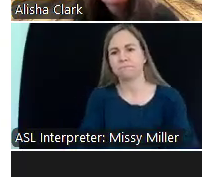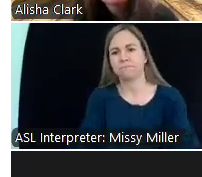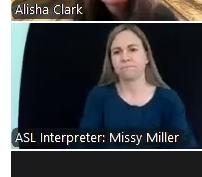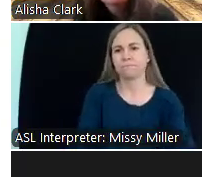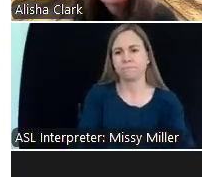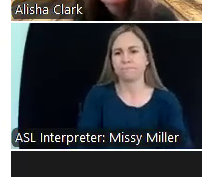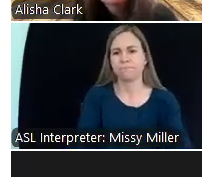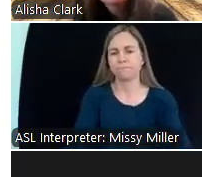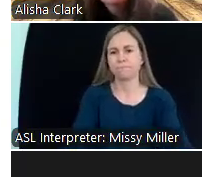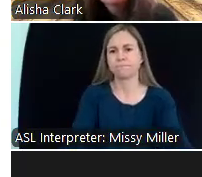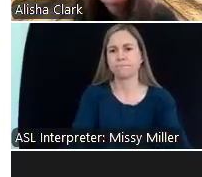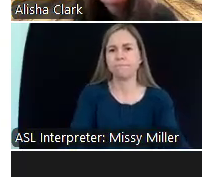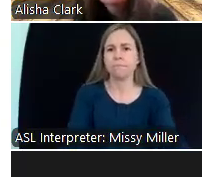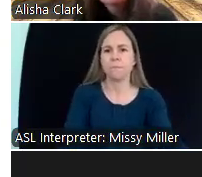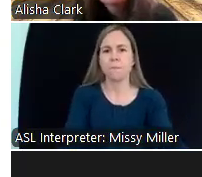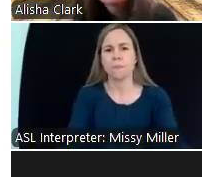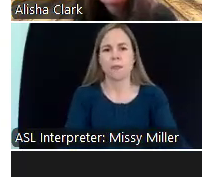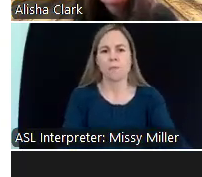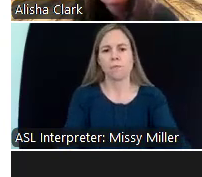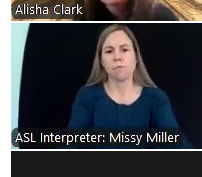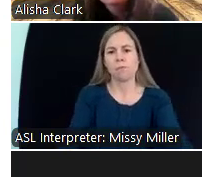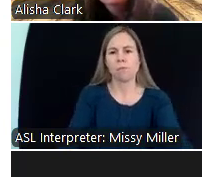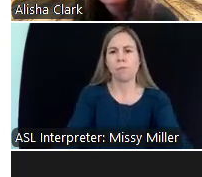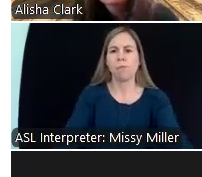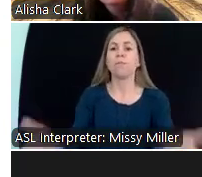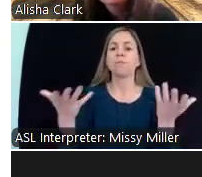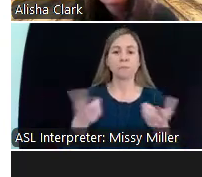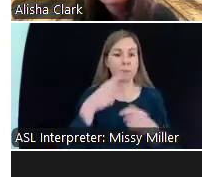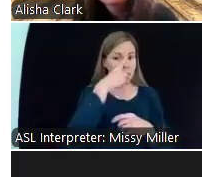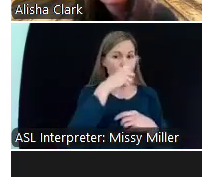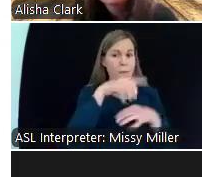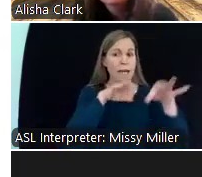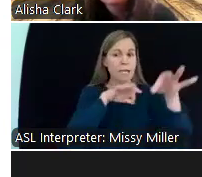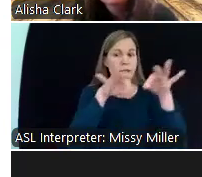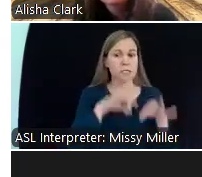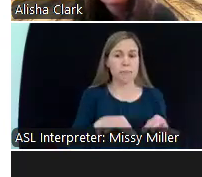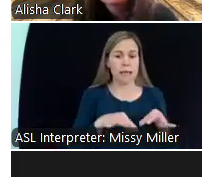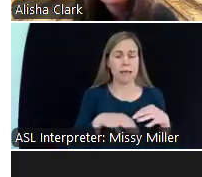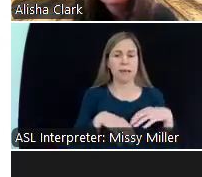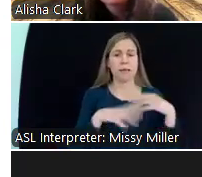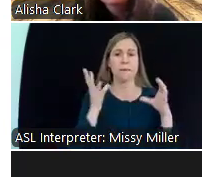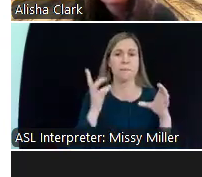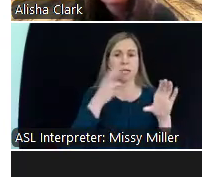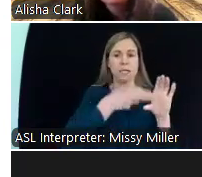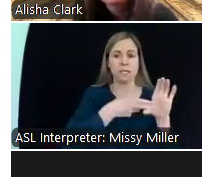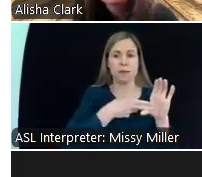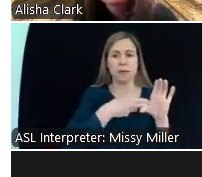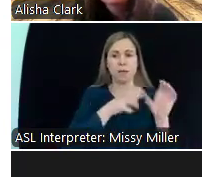This question is from Pam. Can you explain participant-directed services in CA?